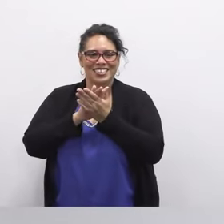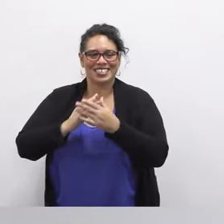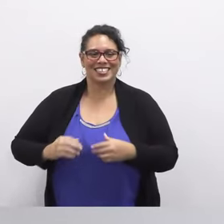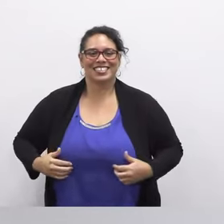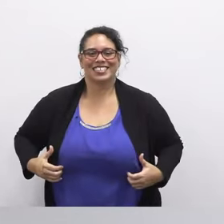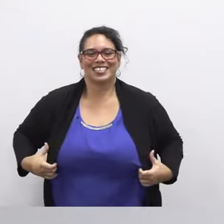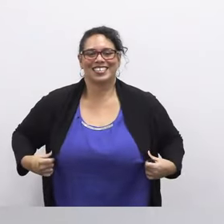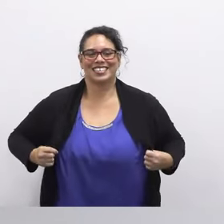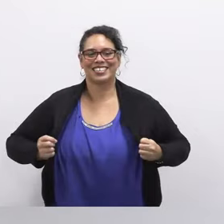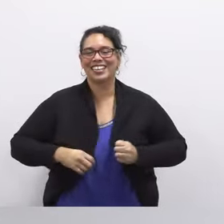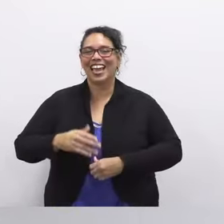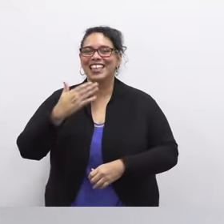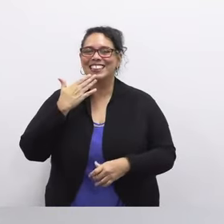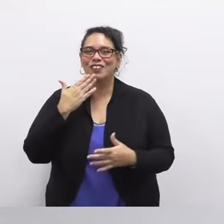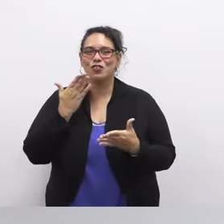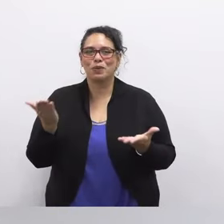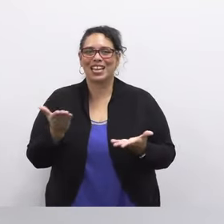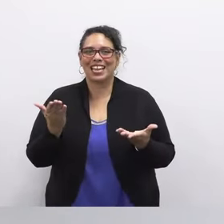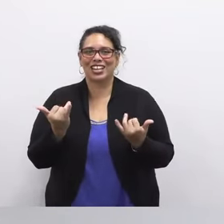Thanks for being here tonight.